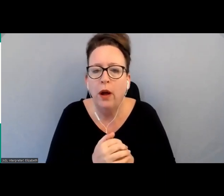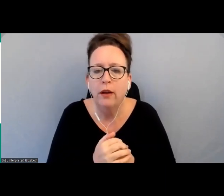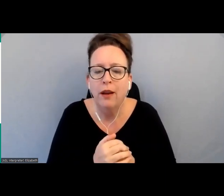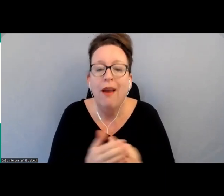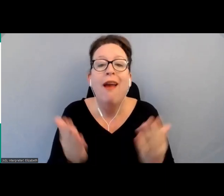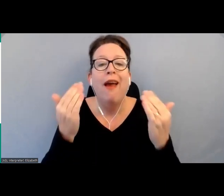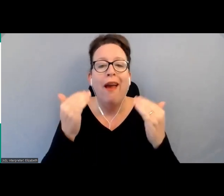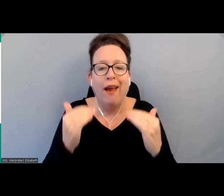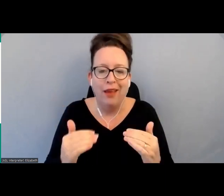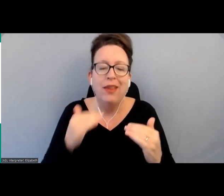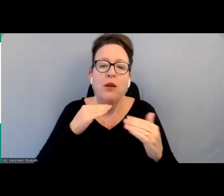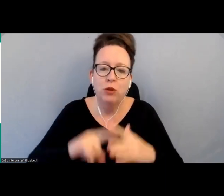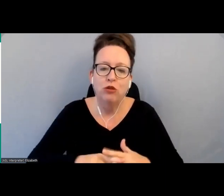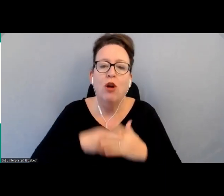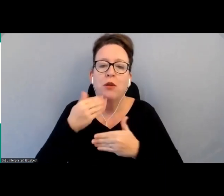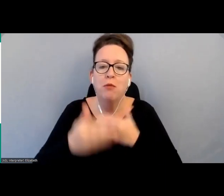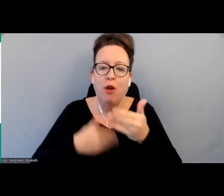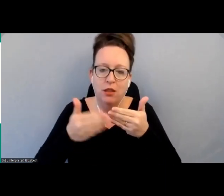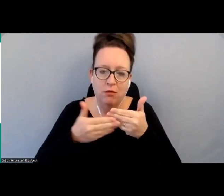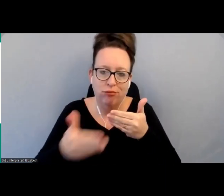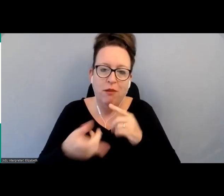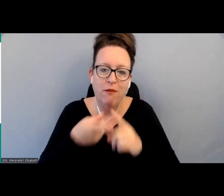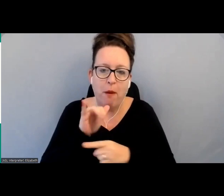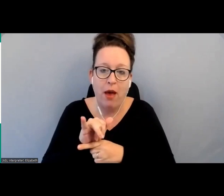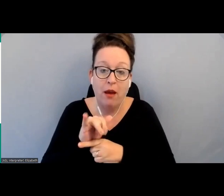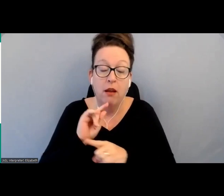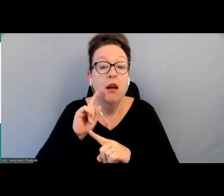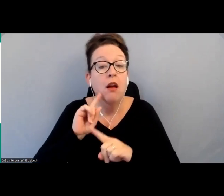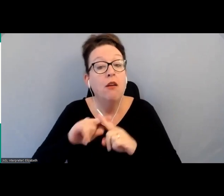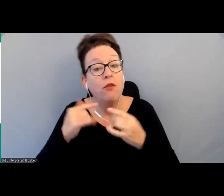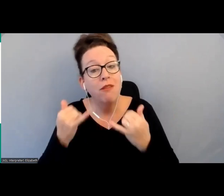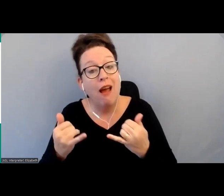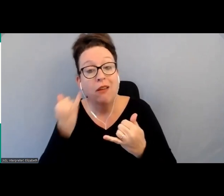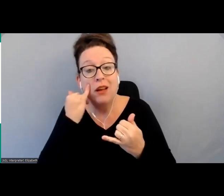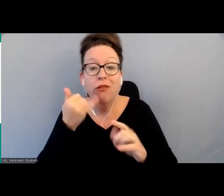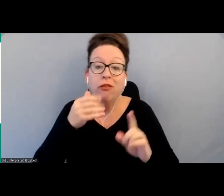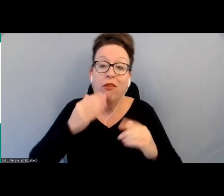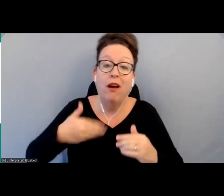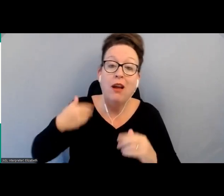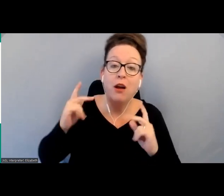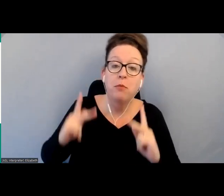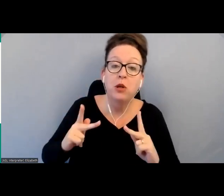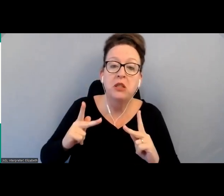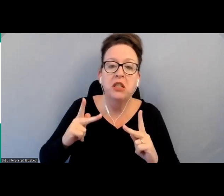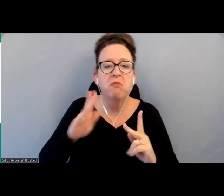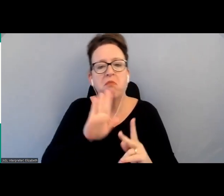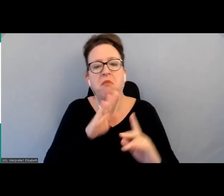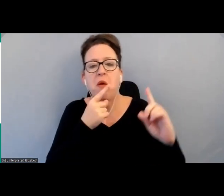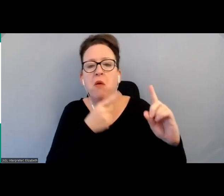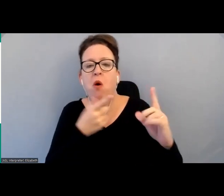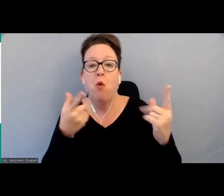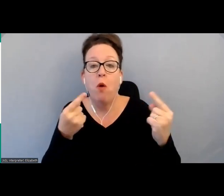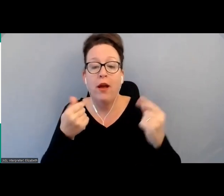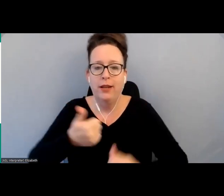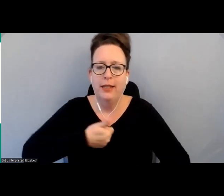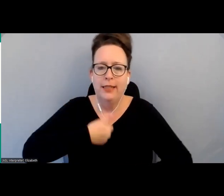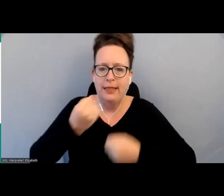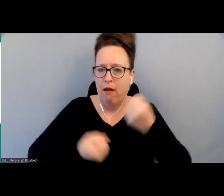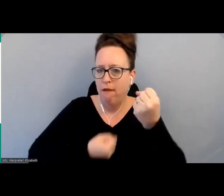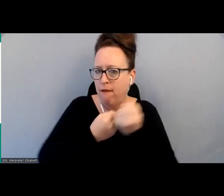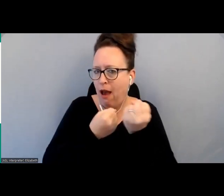would move along the process from there. In the meantime, say they're working on that self-advocacy, and it might